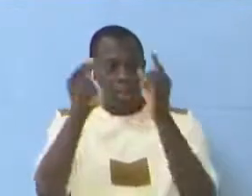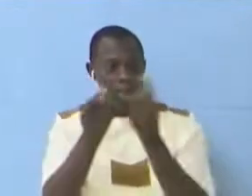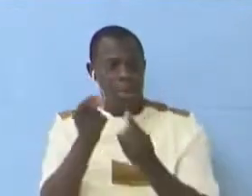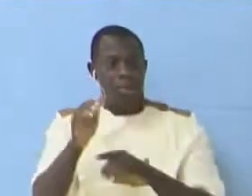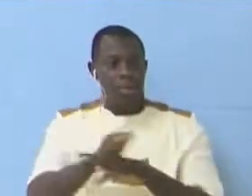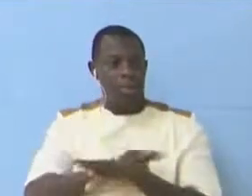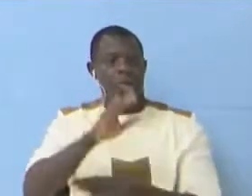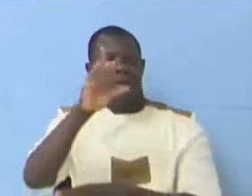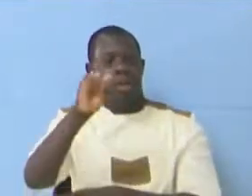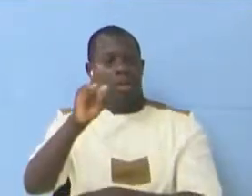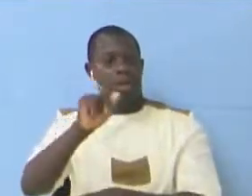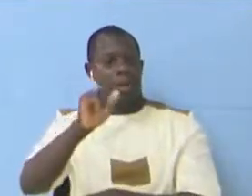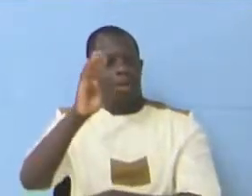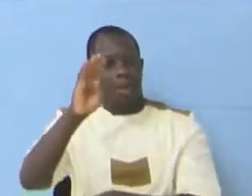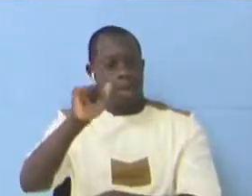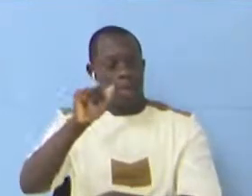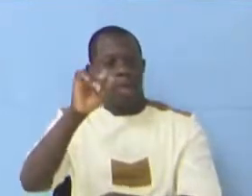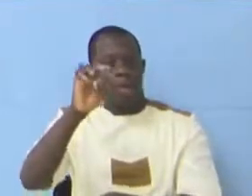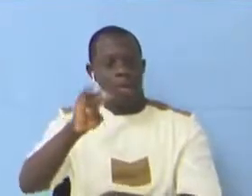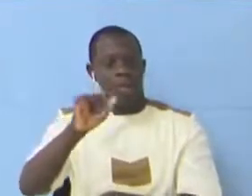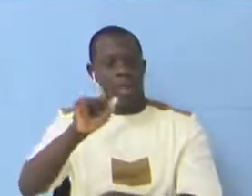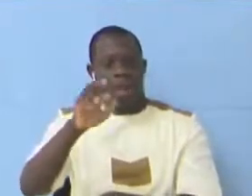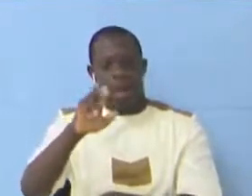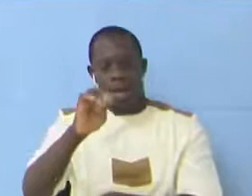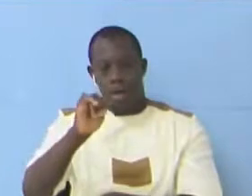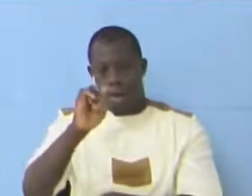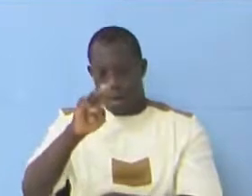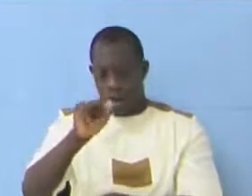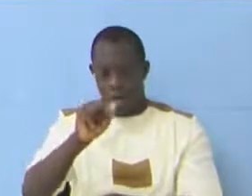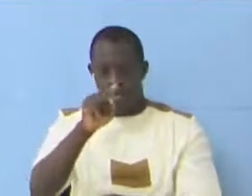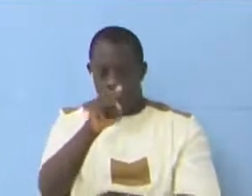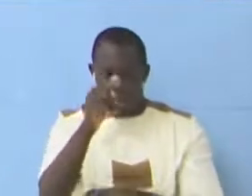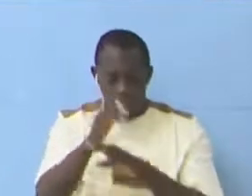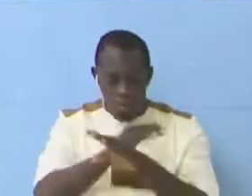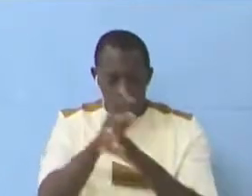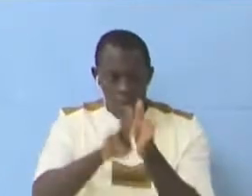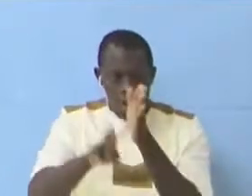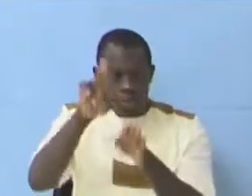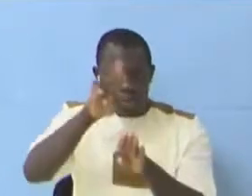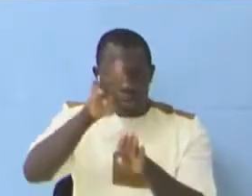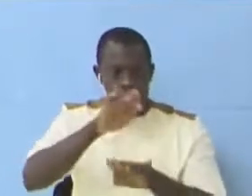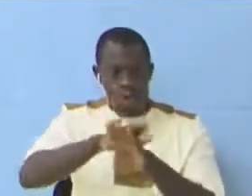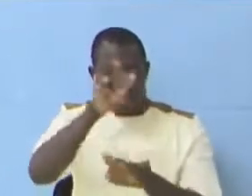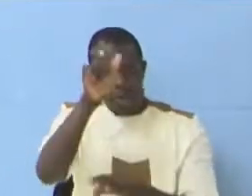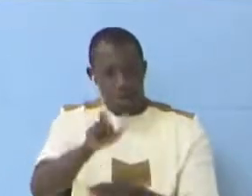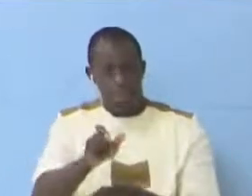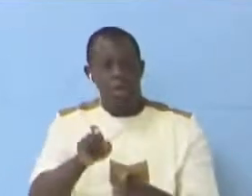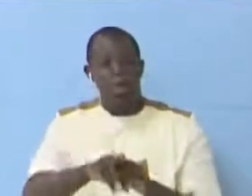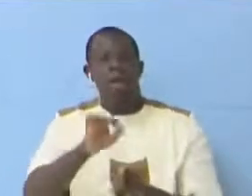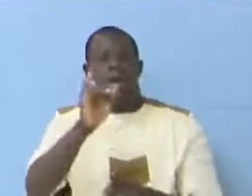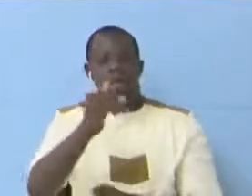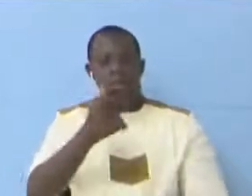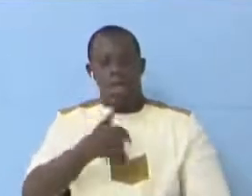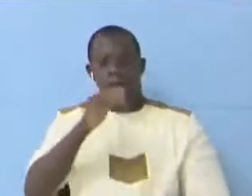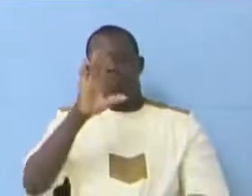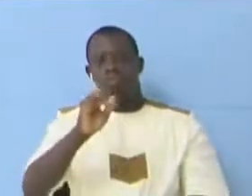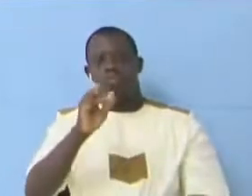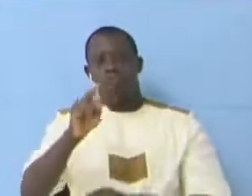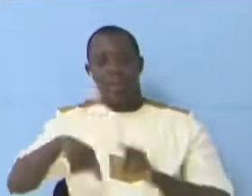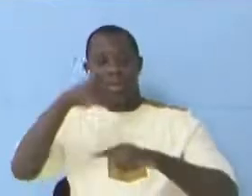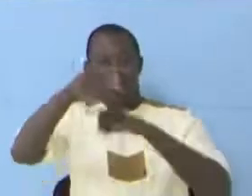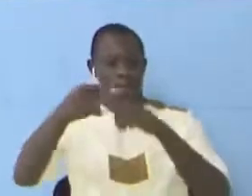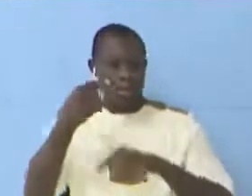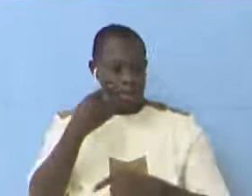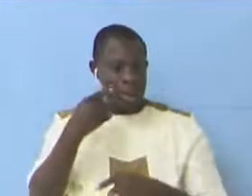Did you report to him? I did the following day. Wow. Because it was a weekend. I did the following